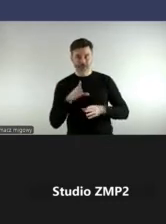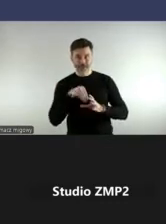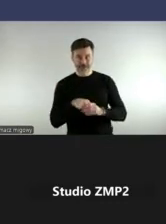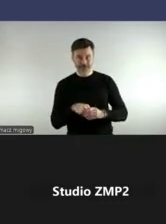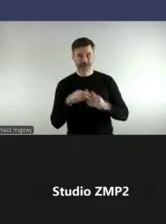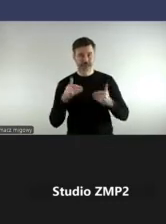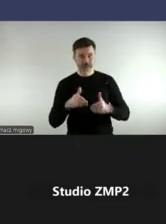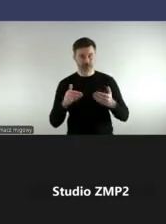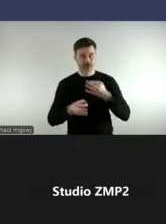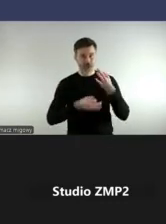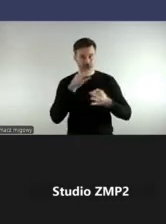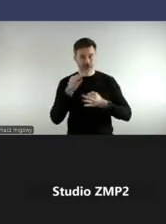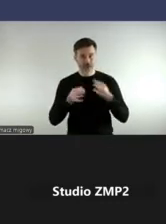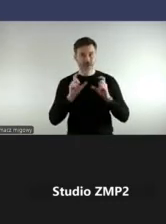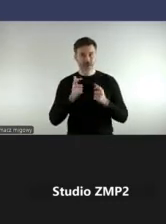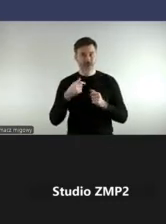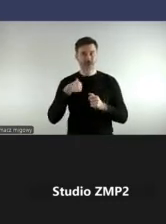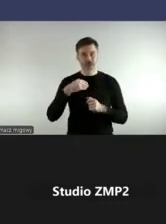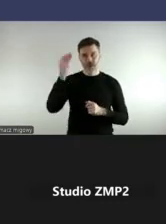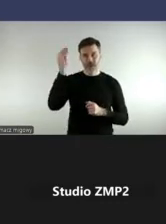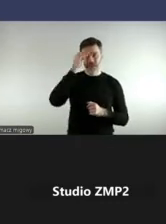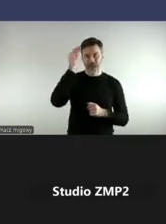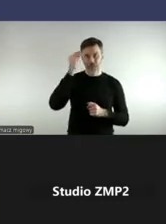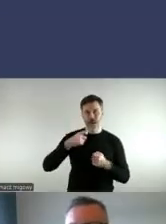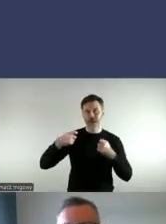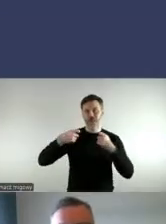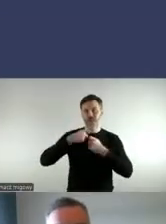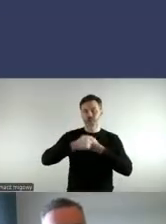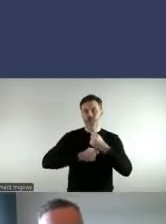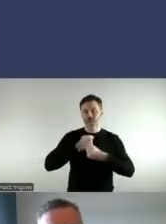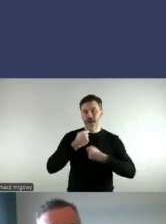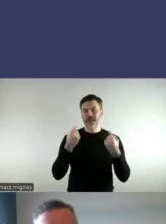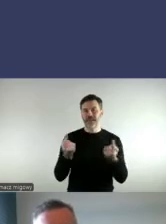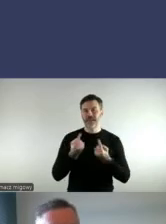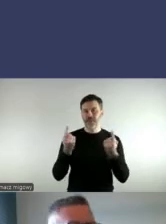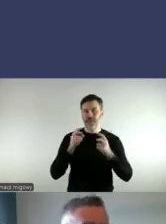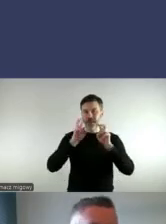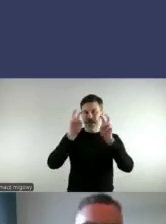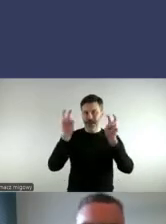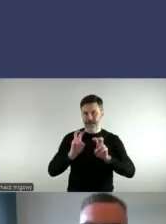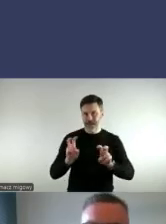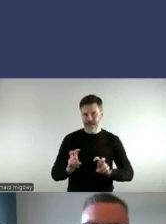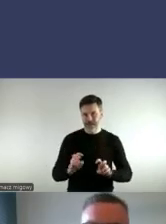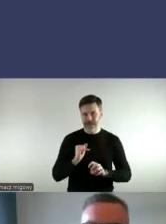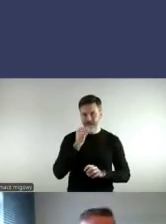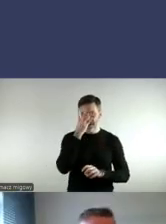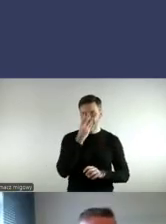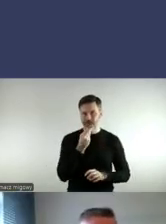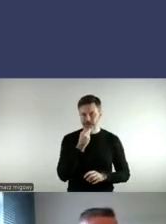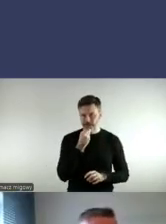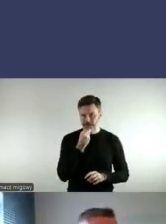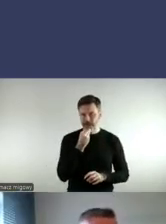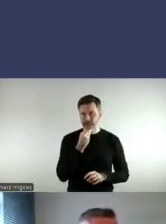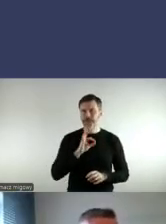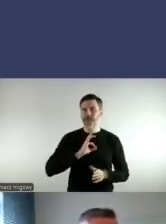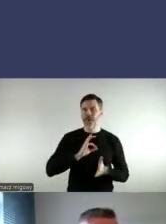about collaboration in handling crisis and our experience working with self-preparedness among citizens in Ringerike